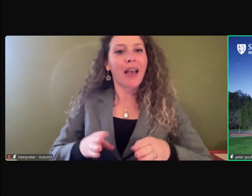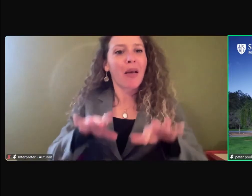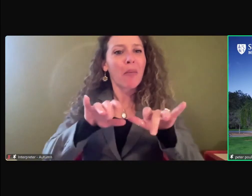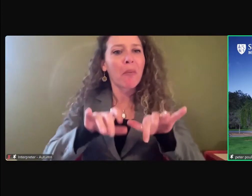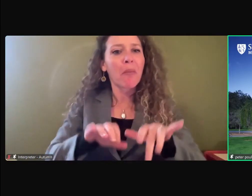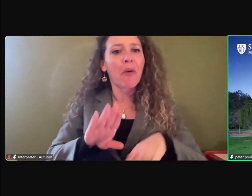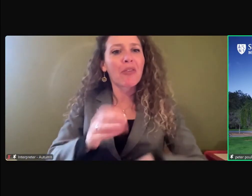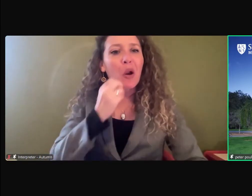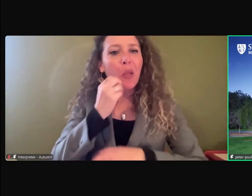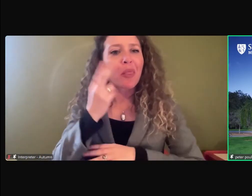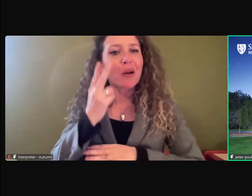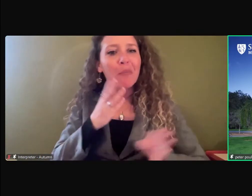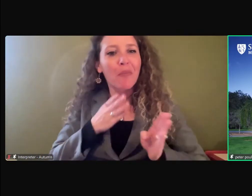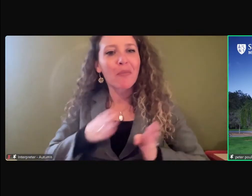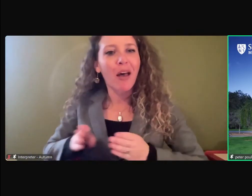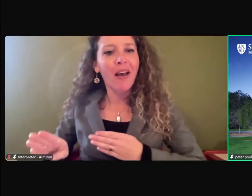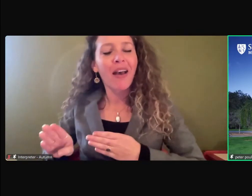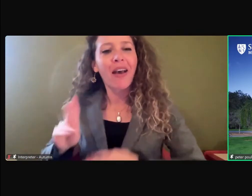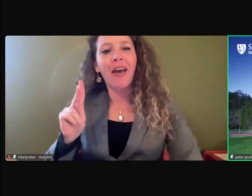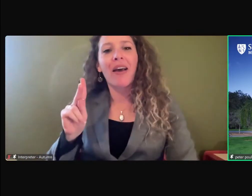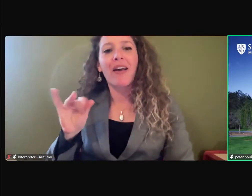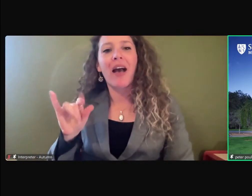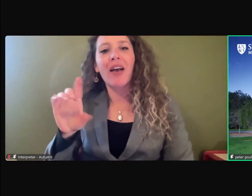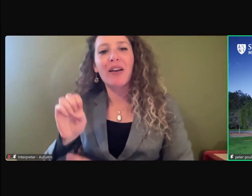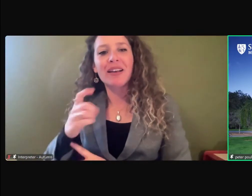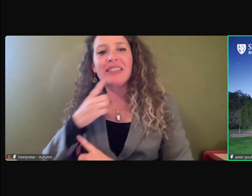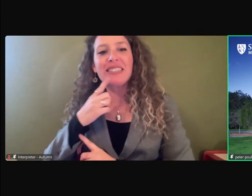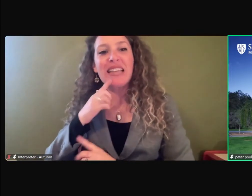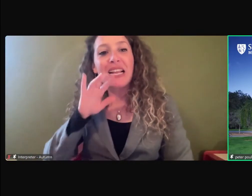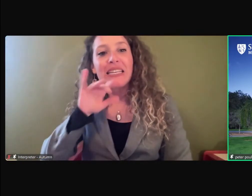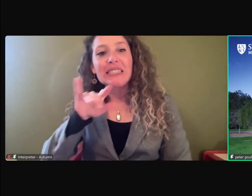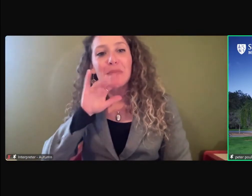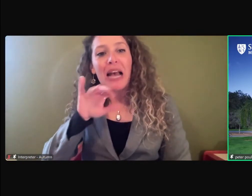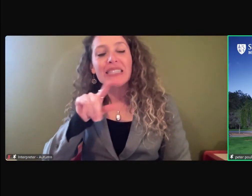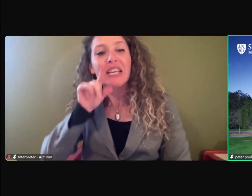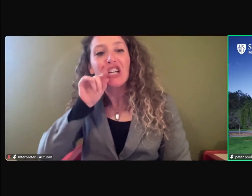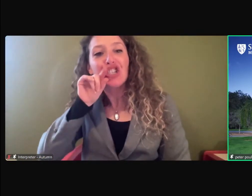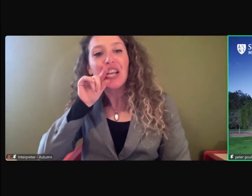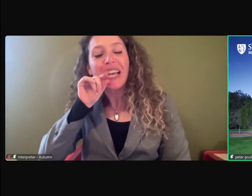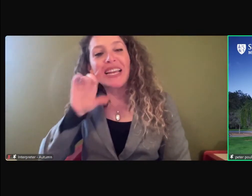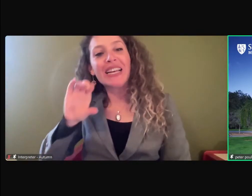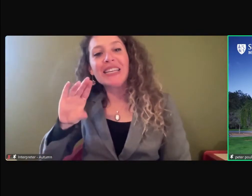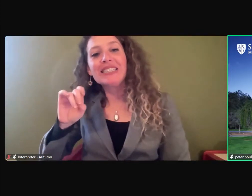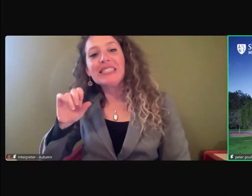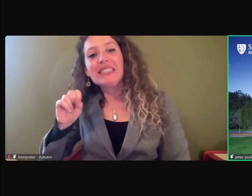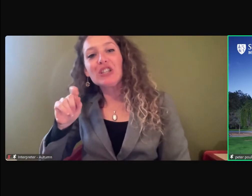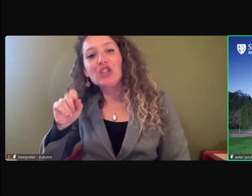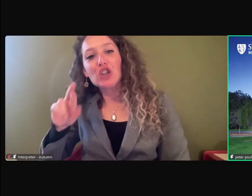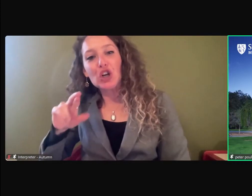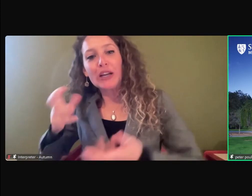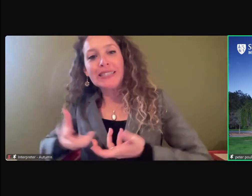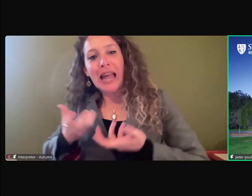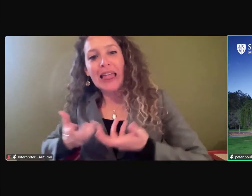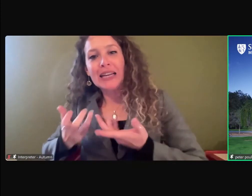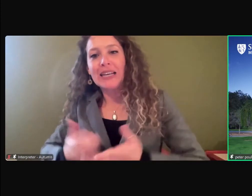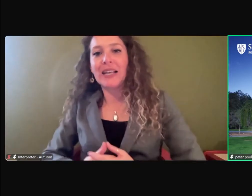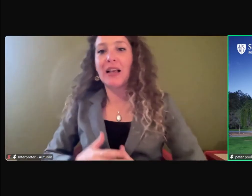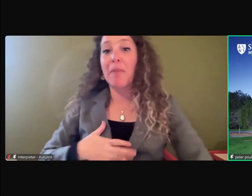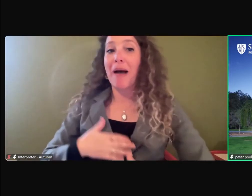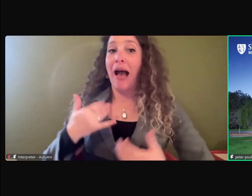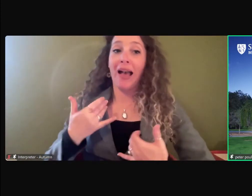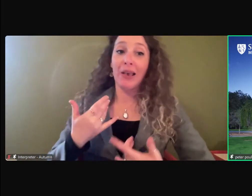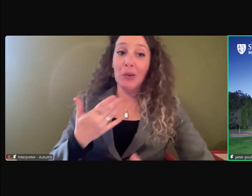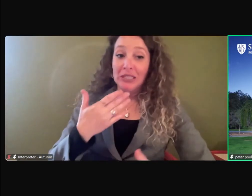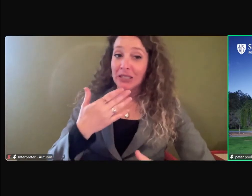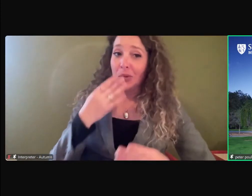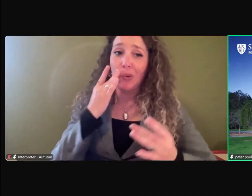the chat. Kyle says spicy chicken Caesar salad. Mine was excellent. Still kind of chewing,